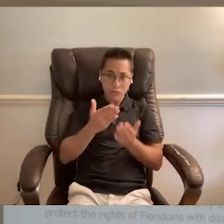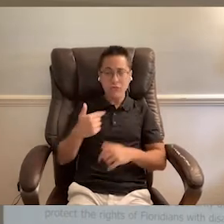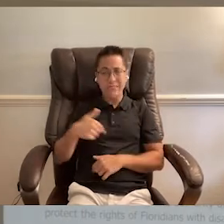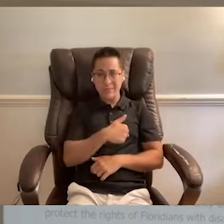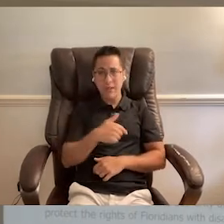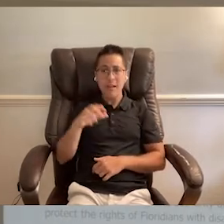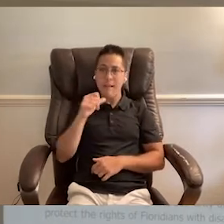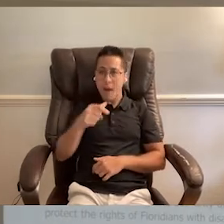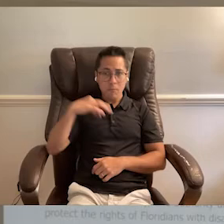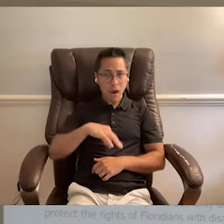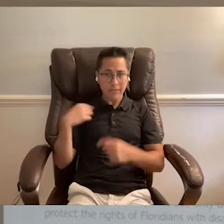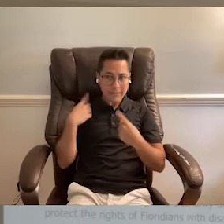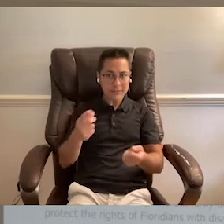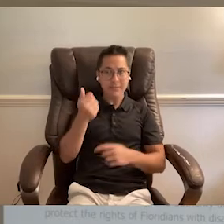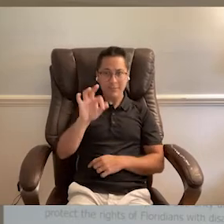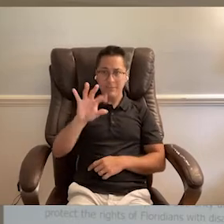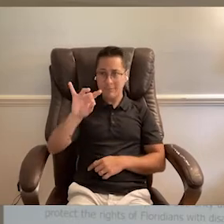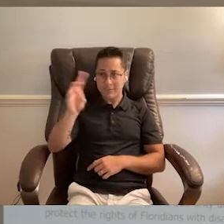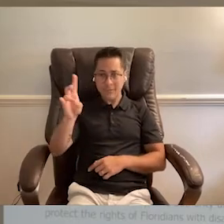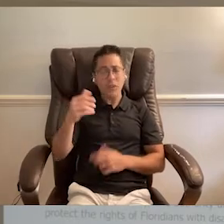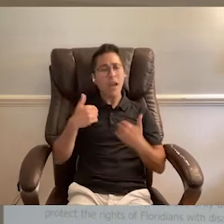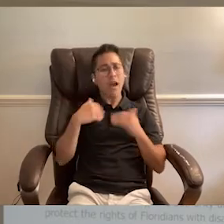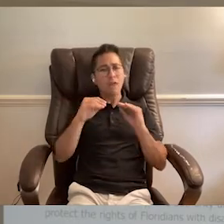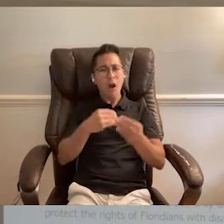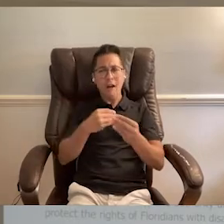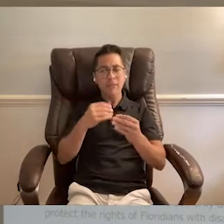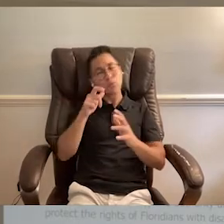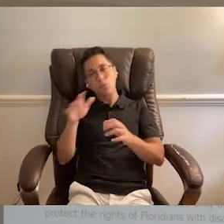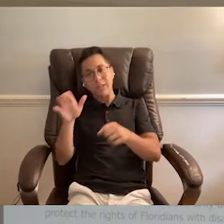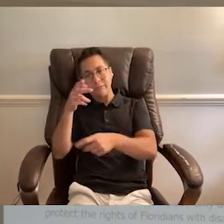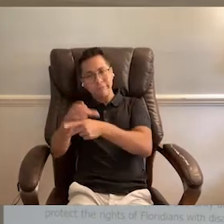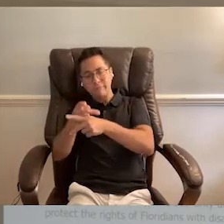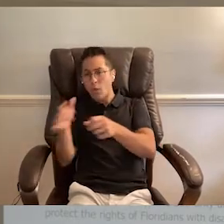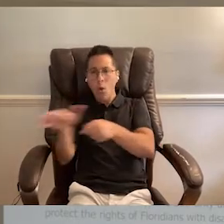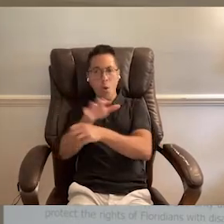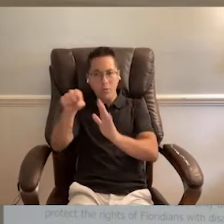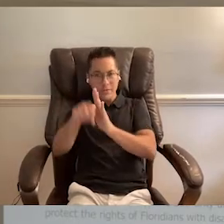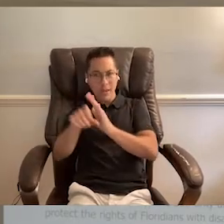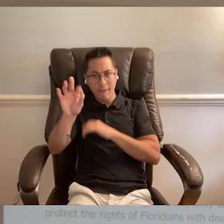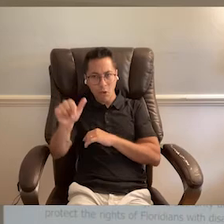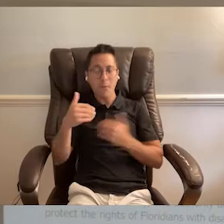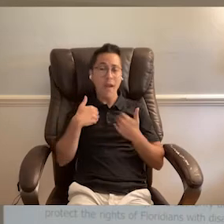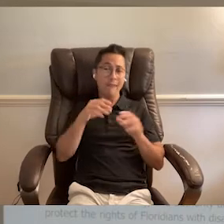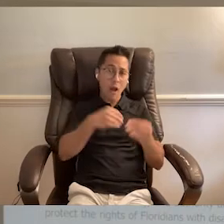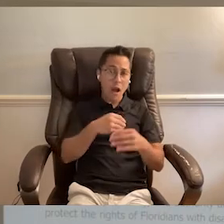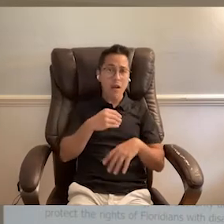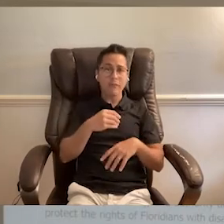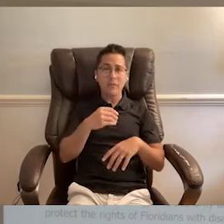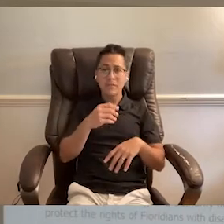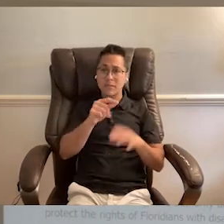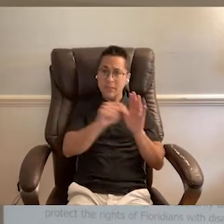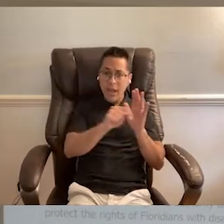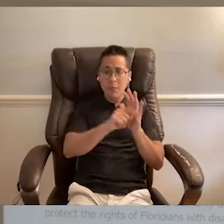have offices all over. We serve the whole state of Florida. We have offices in Tallahassee, Tampa, Fort Lauderdale, and